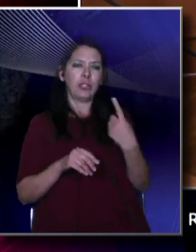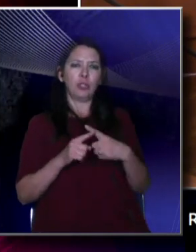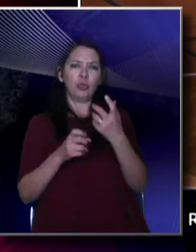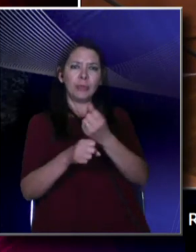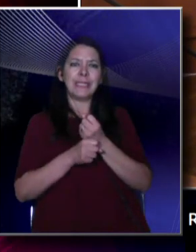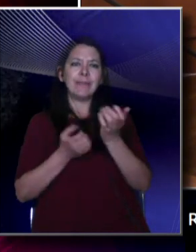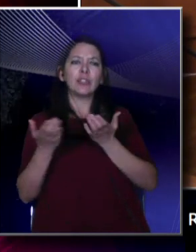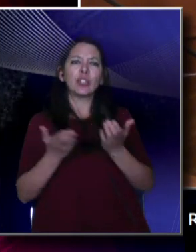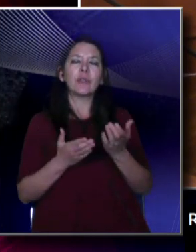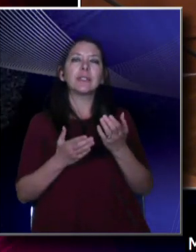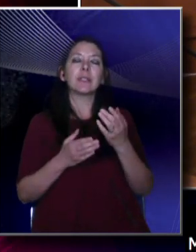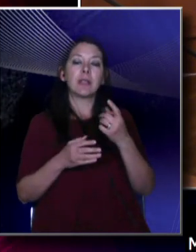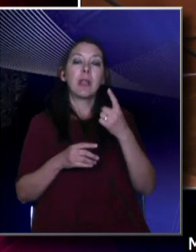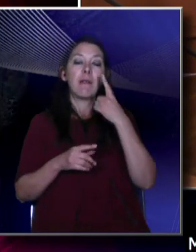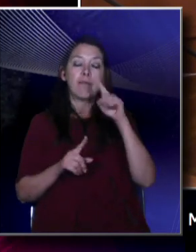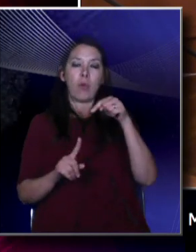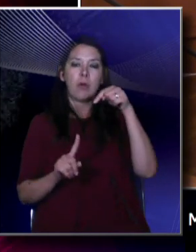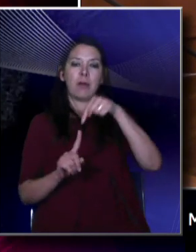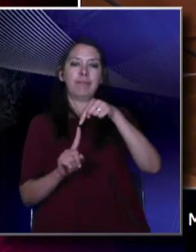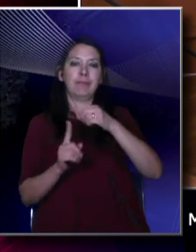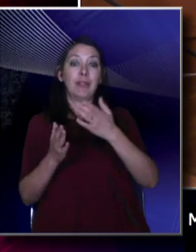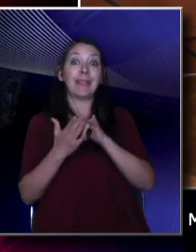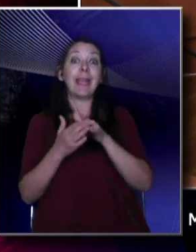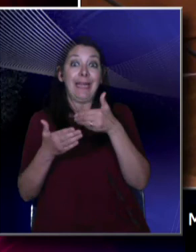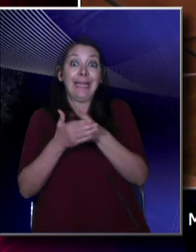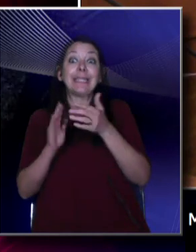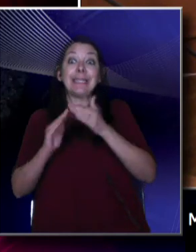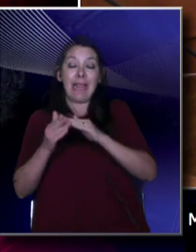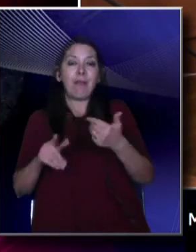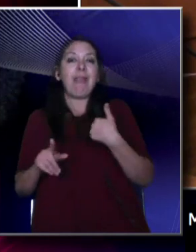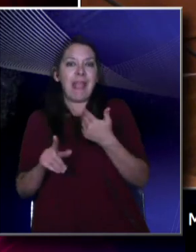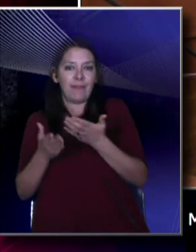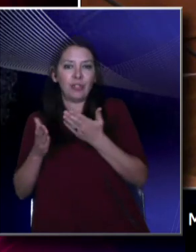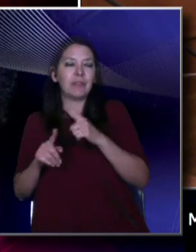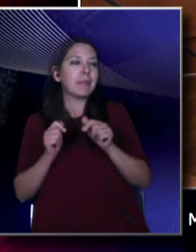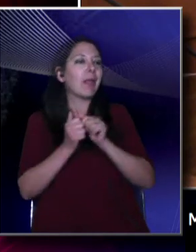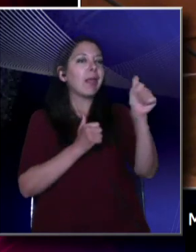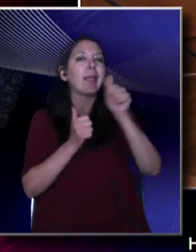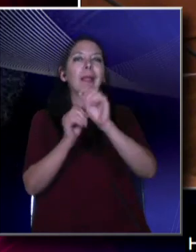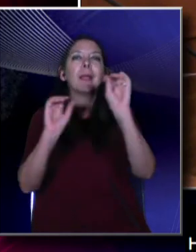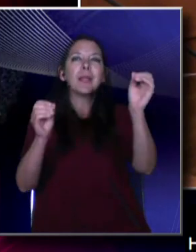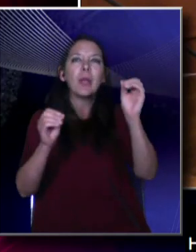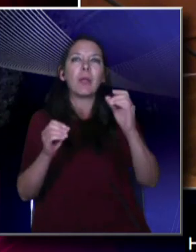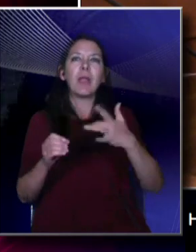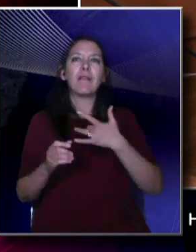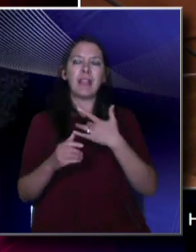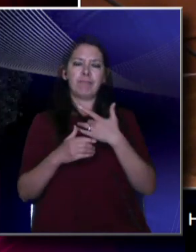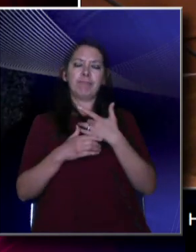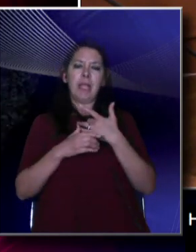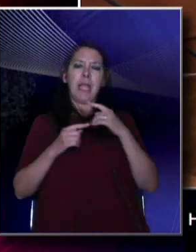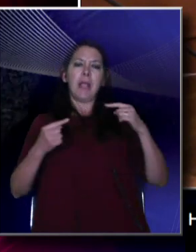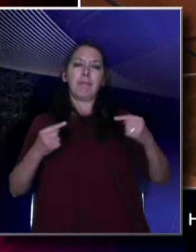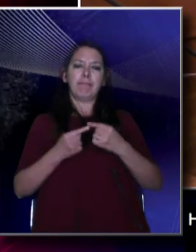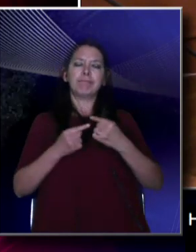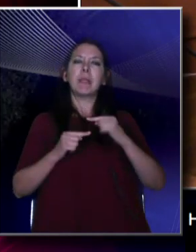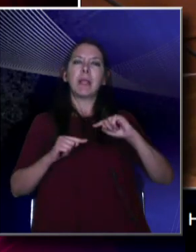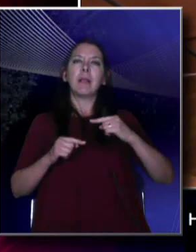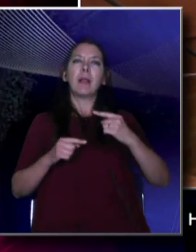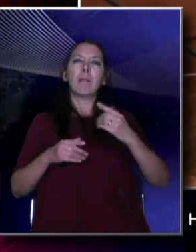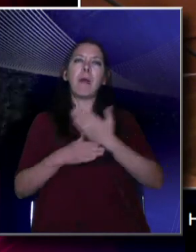in metro areas get. It's disturbing to me and it hurts my heart as I'm also a mom of a child with a disability.